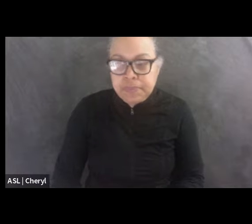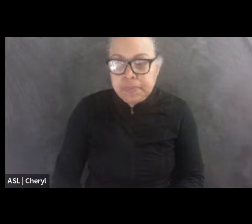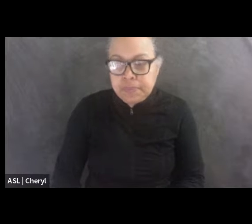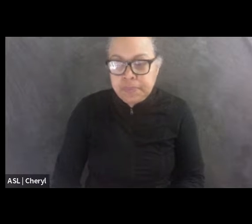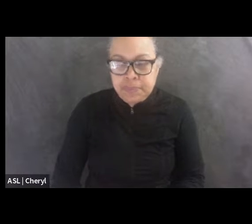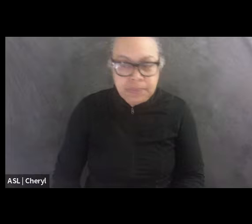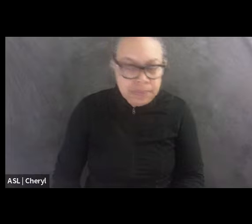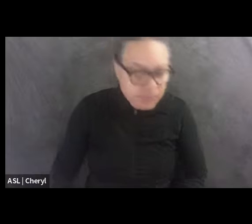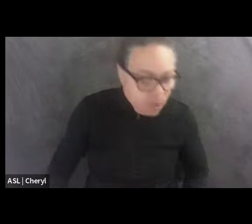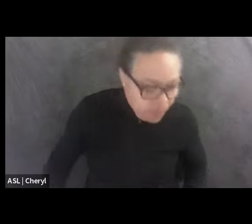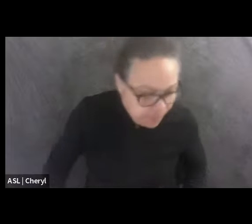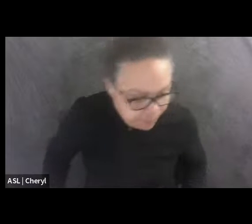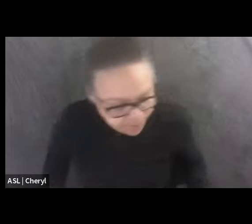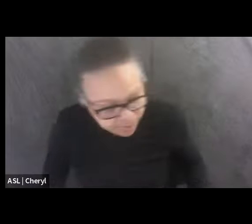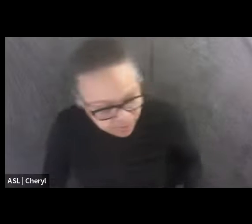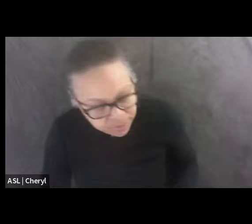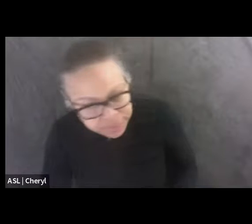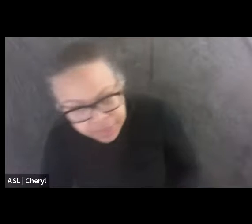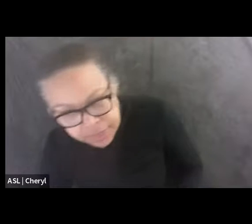We did. Can you hear me?